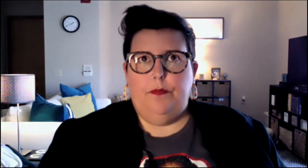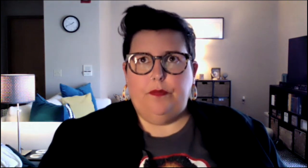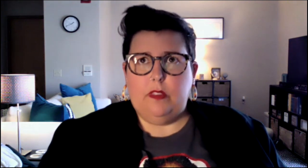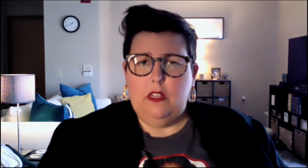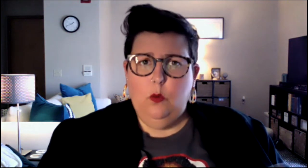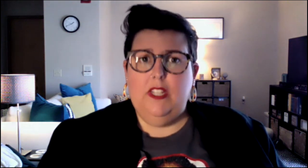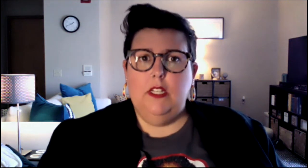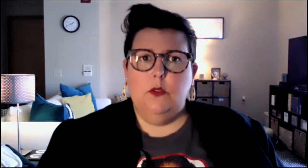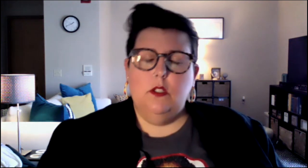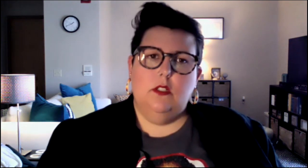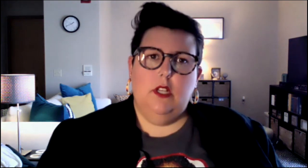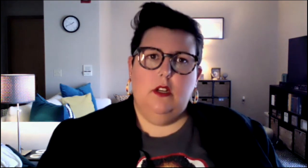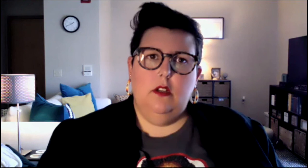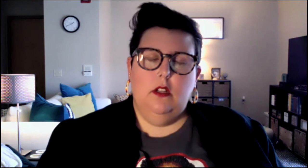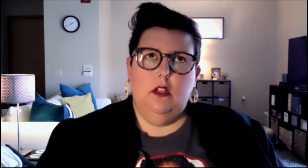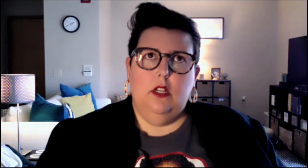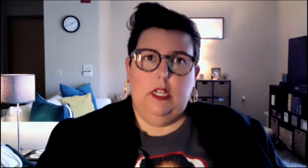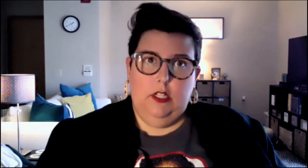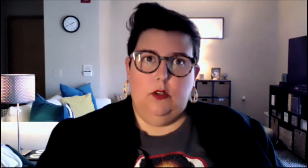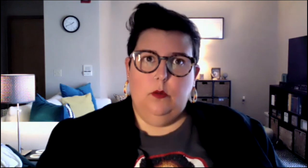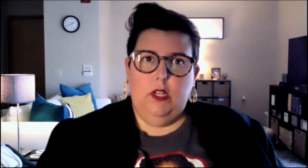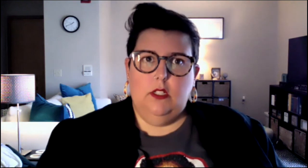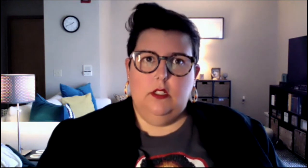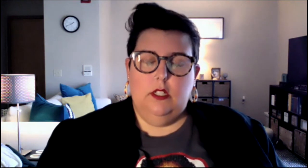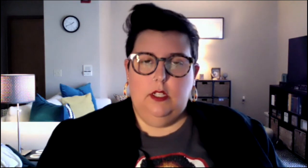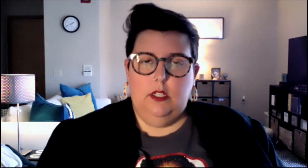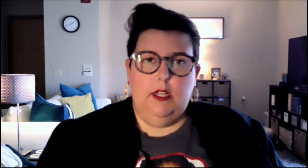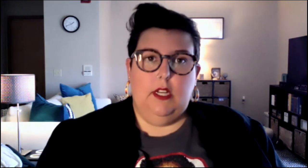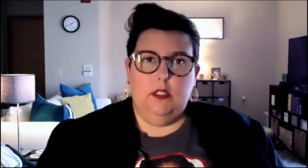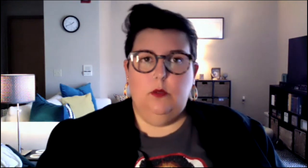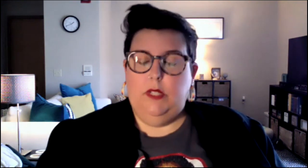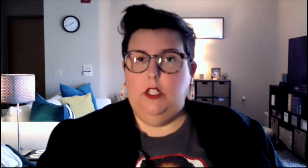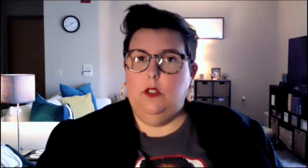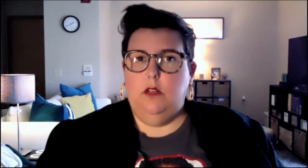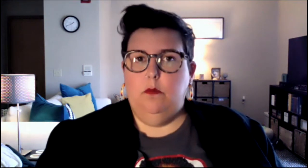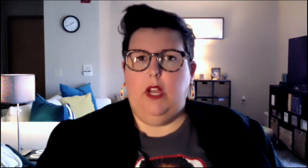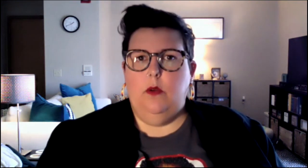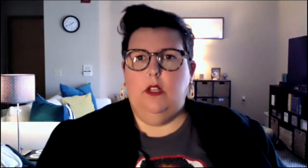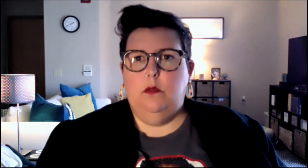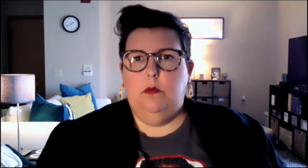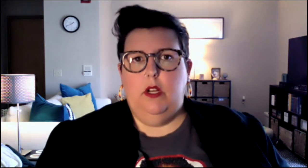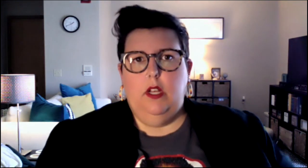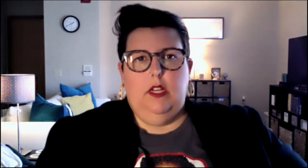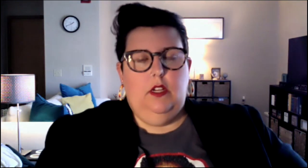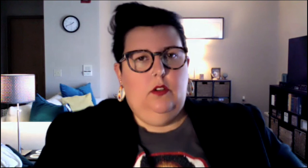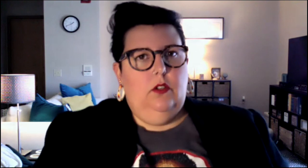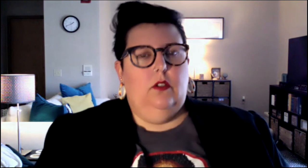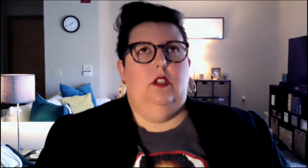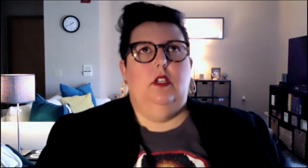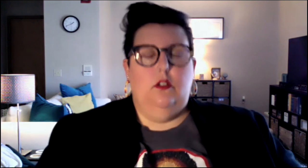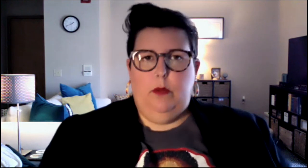that we can use this data in good ways. Yes, we can use it in bad ways, but, you